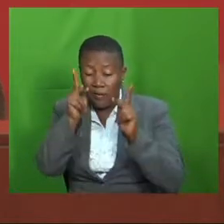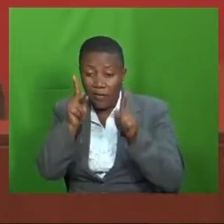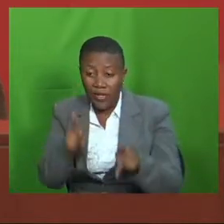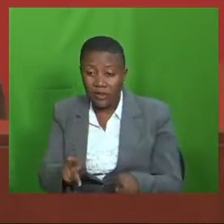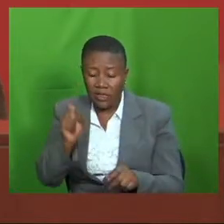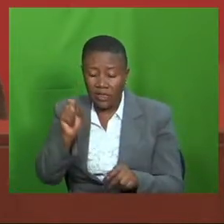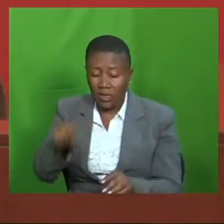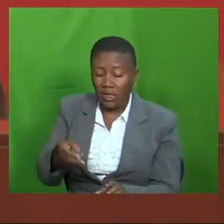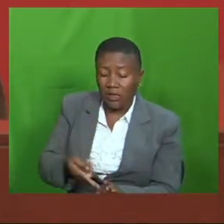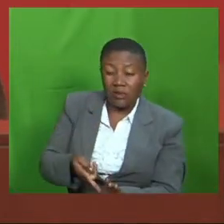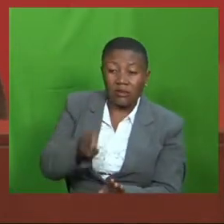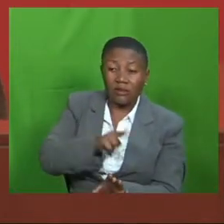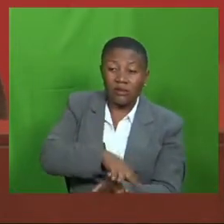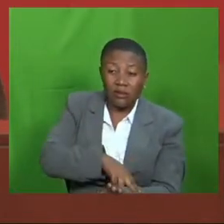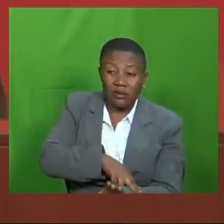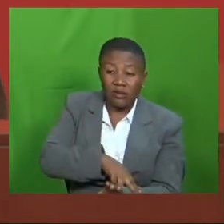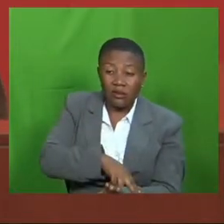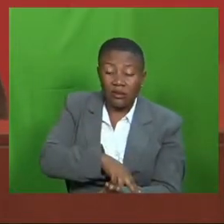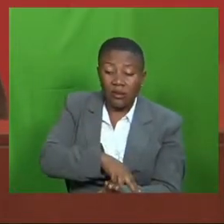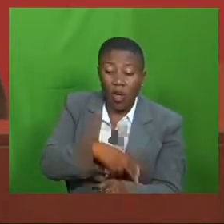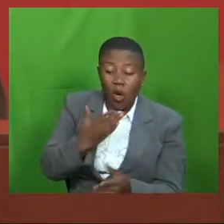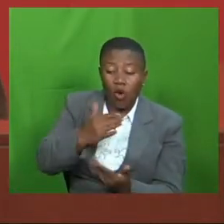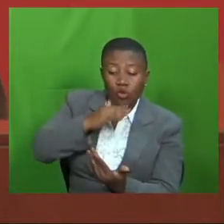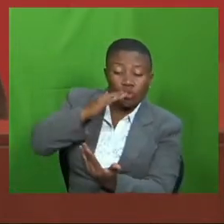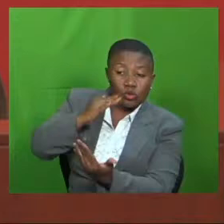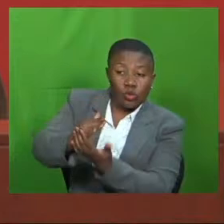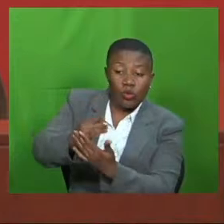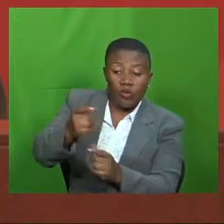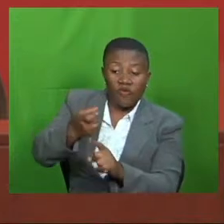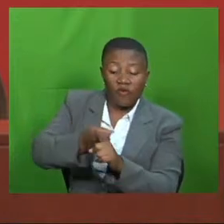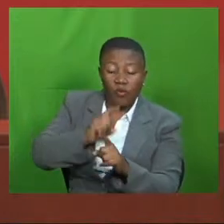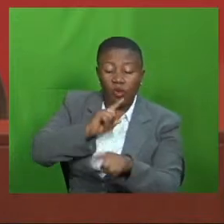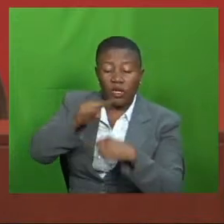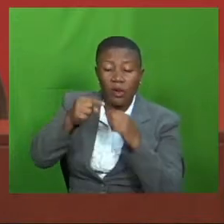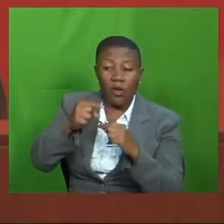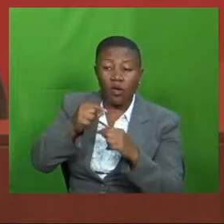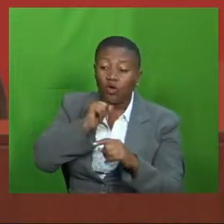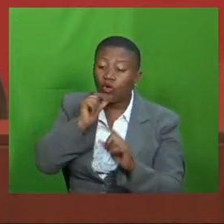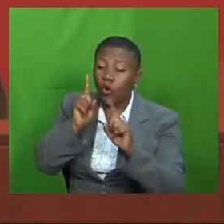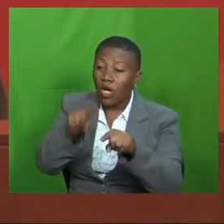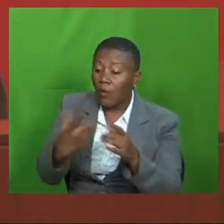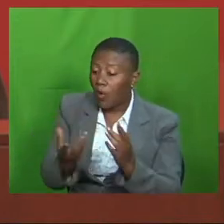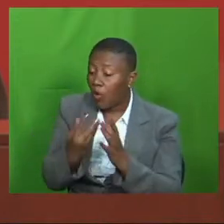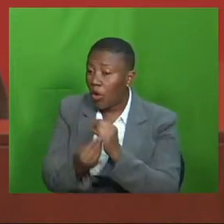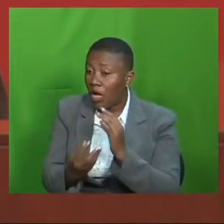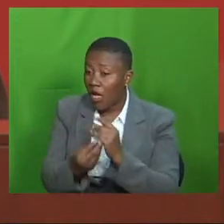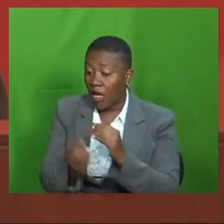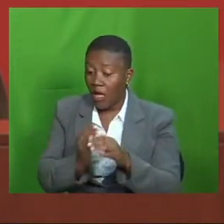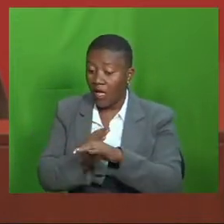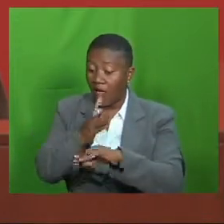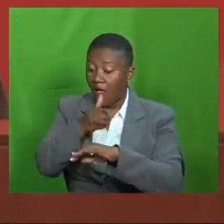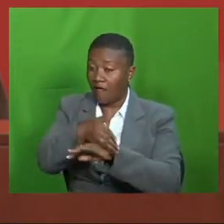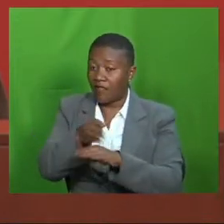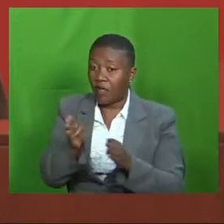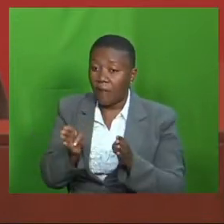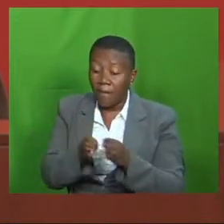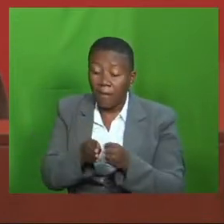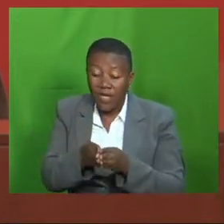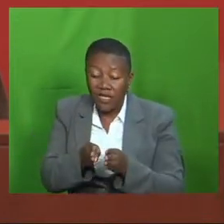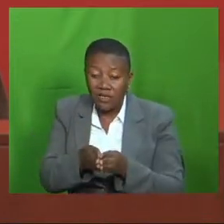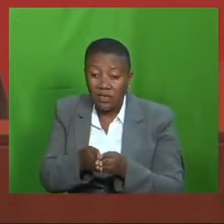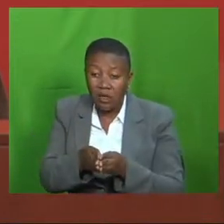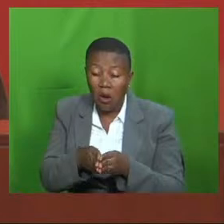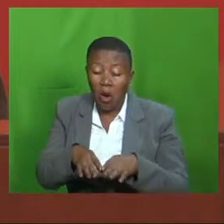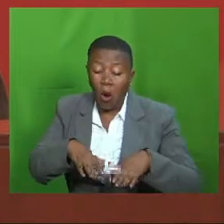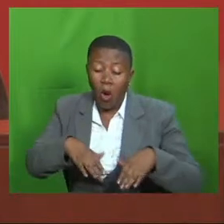stopped from raising an issue of absenteeism after the meeting, and thus a member of Parliament